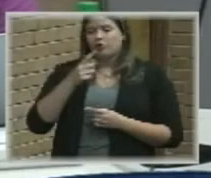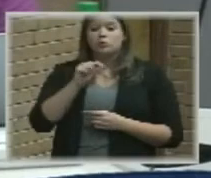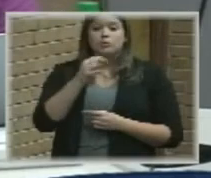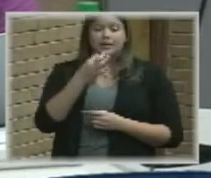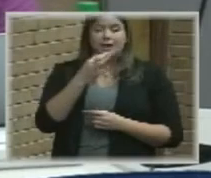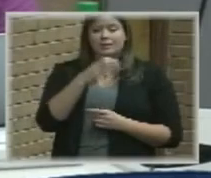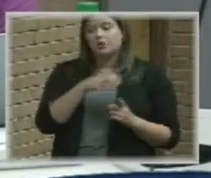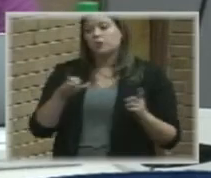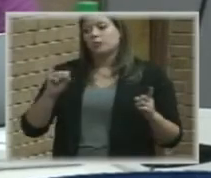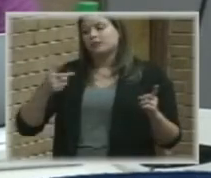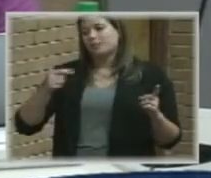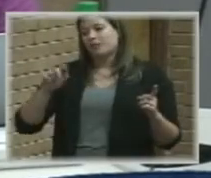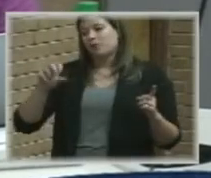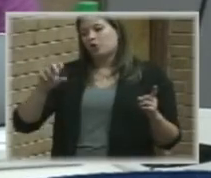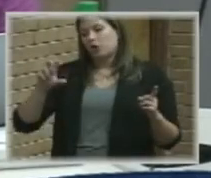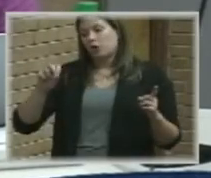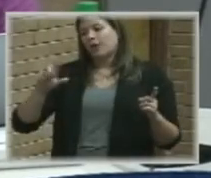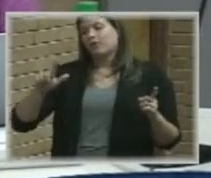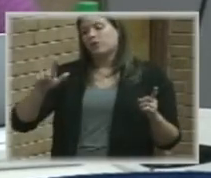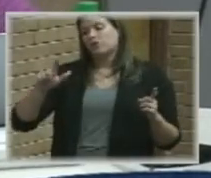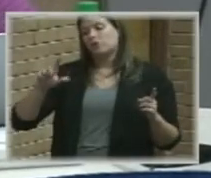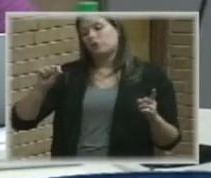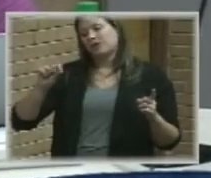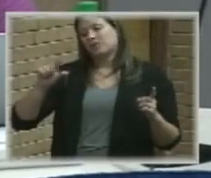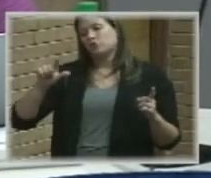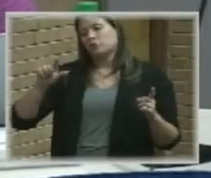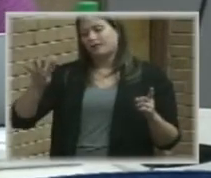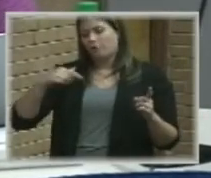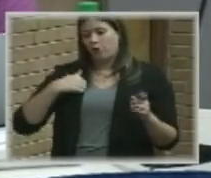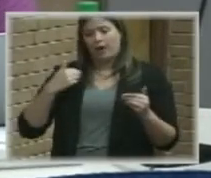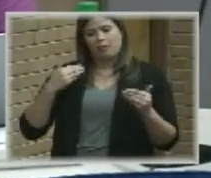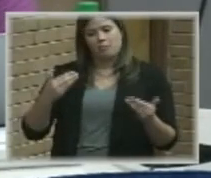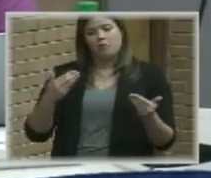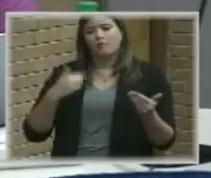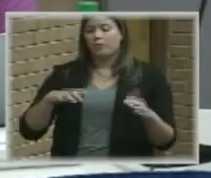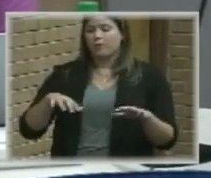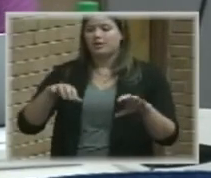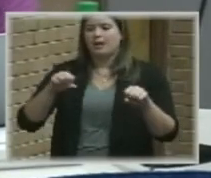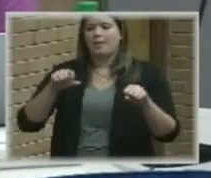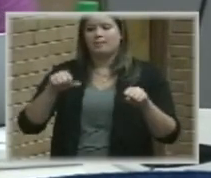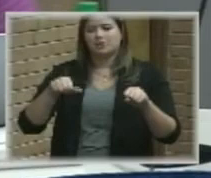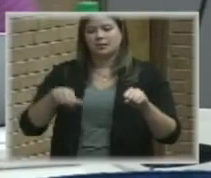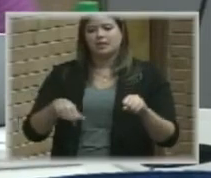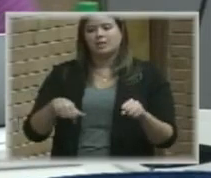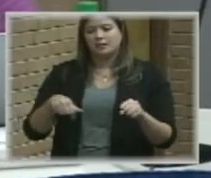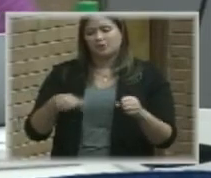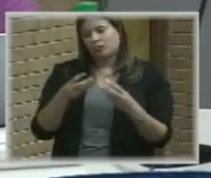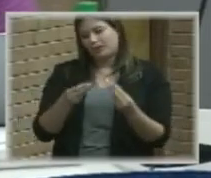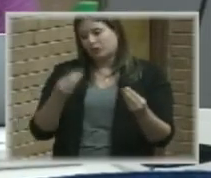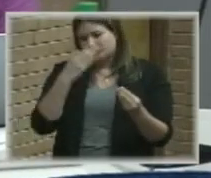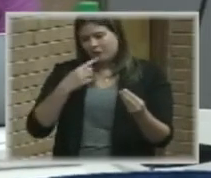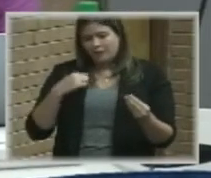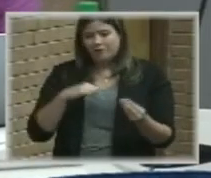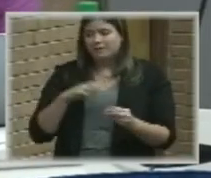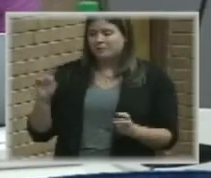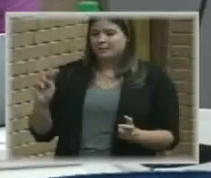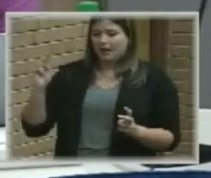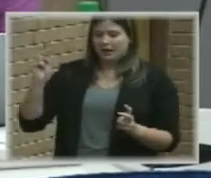September 30th, 2024. I move that we adopt the resolution before us. Second.